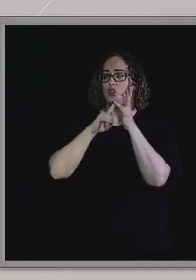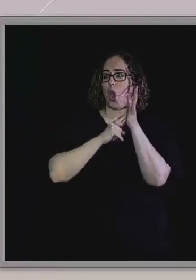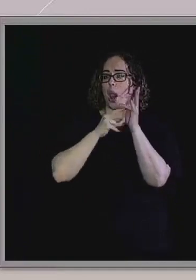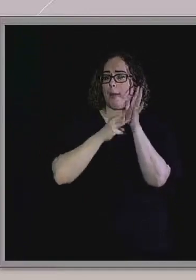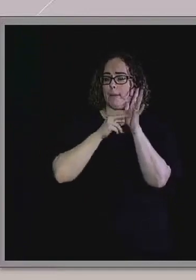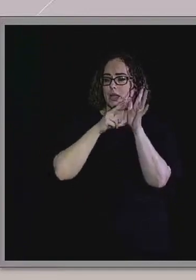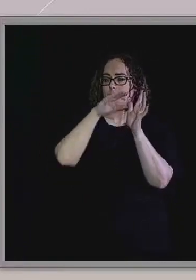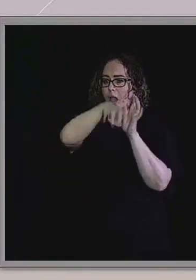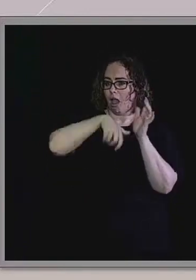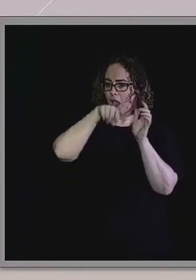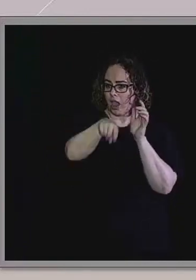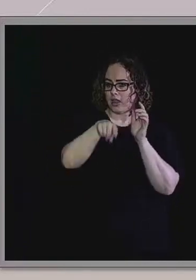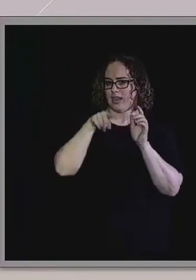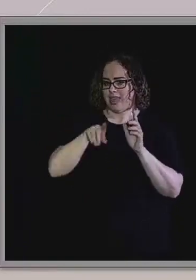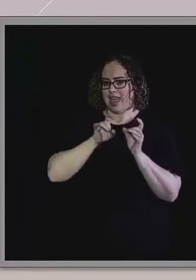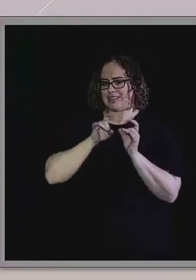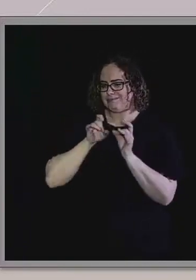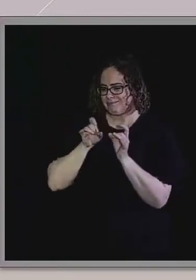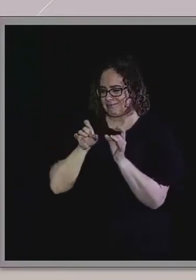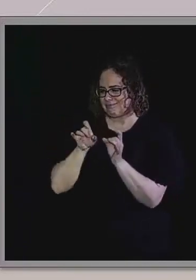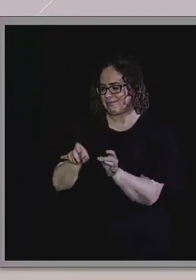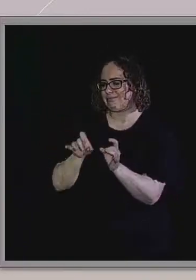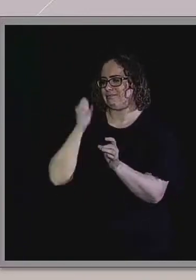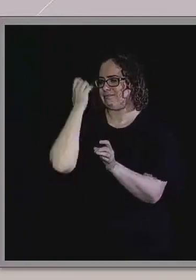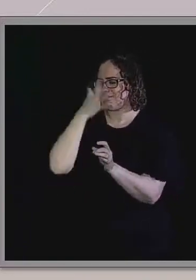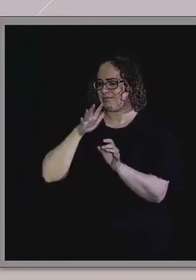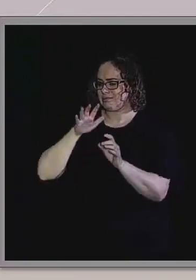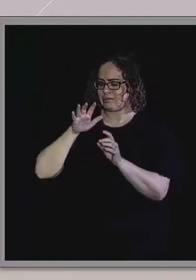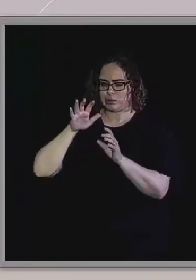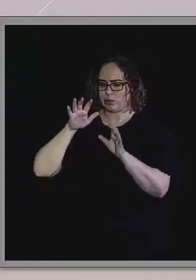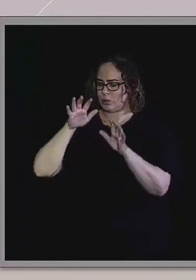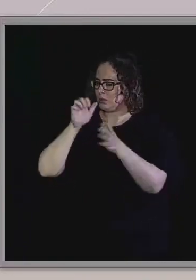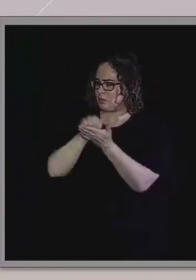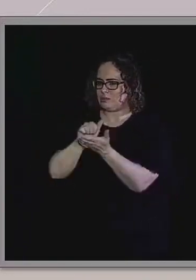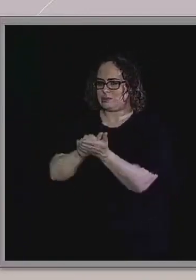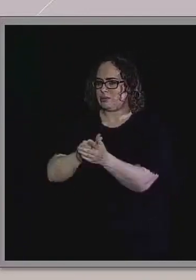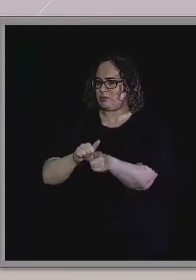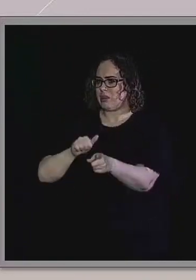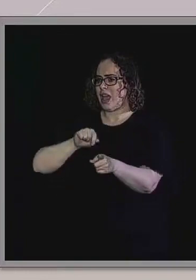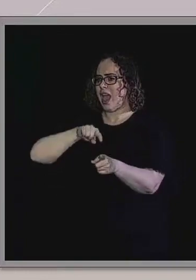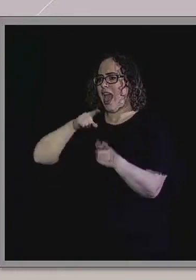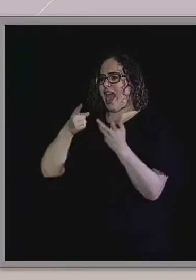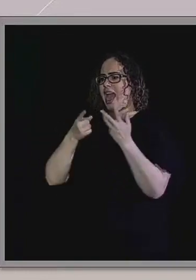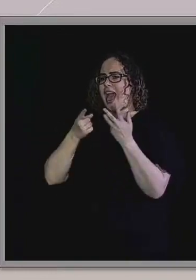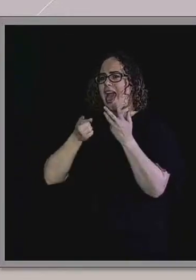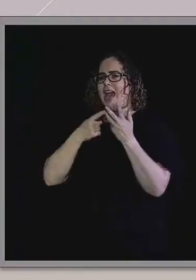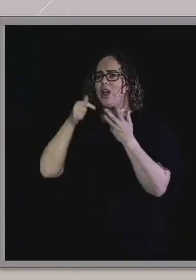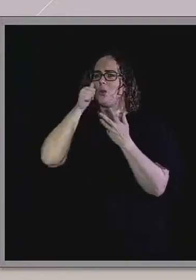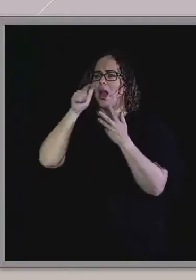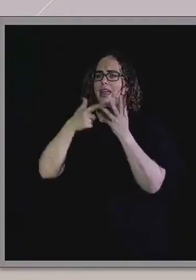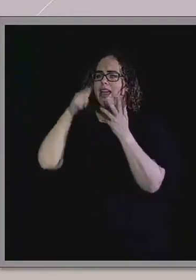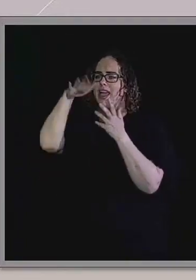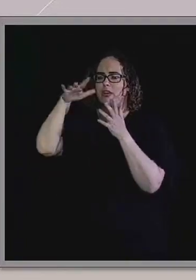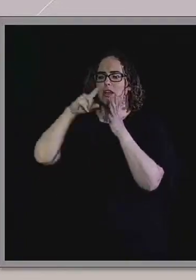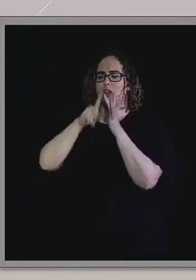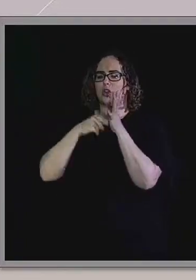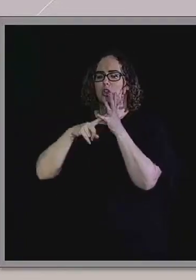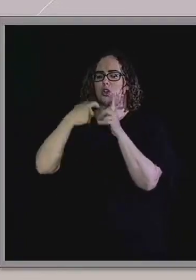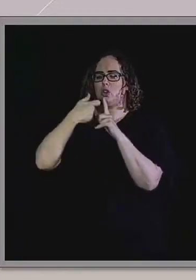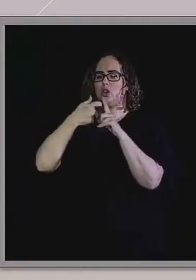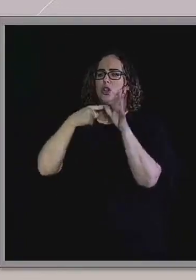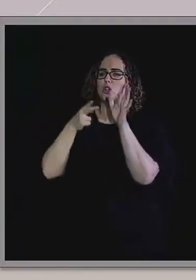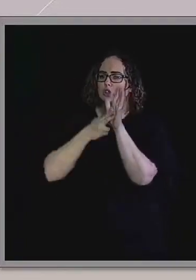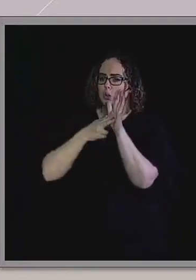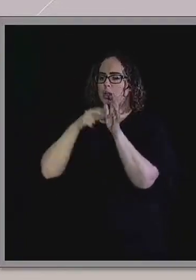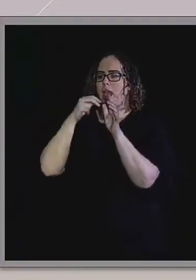you say something about where does that fit into the story of Juukan Gorge and down the road, Burrup Peninsula, where the